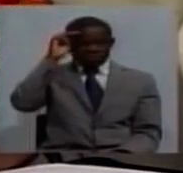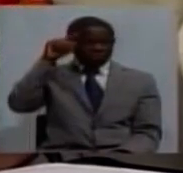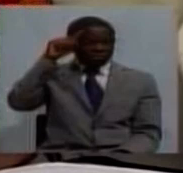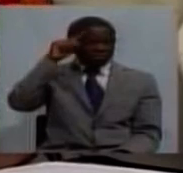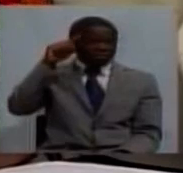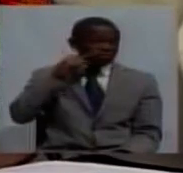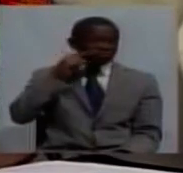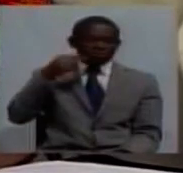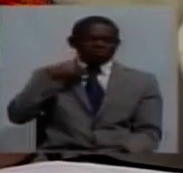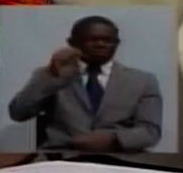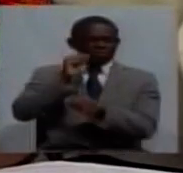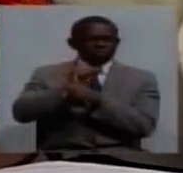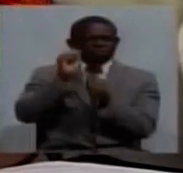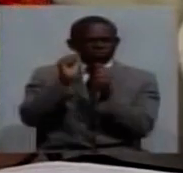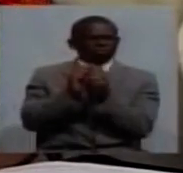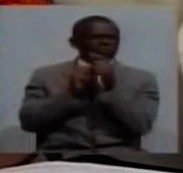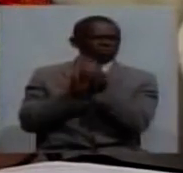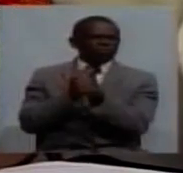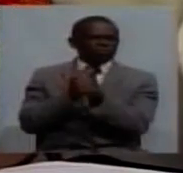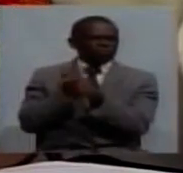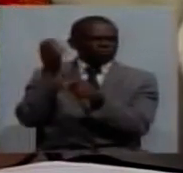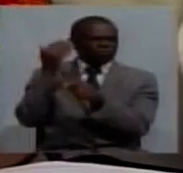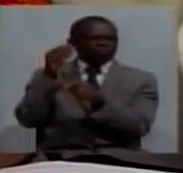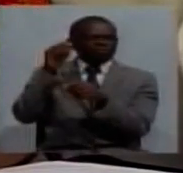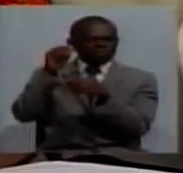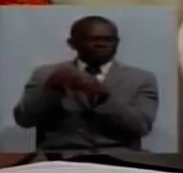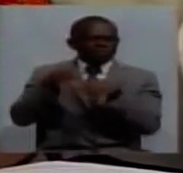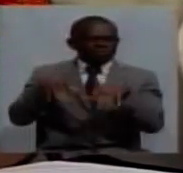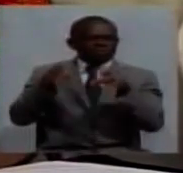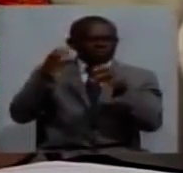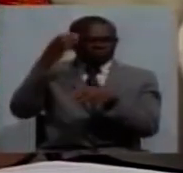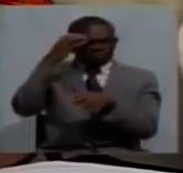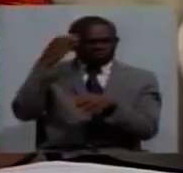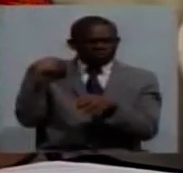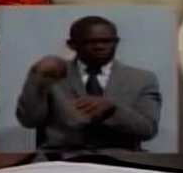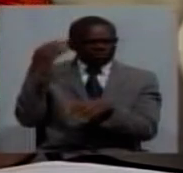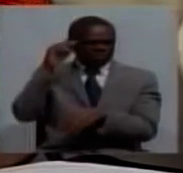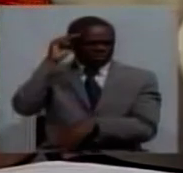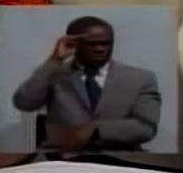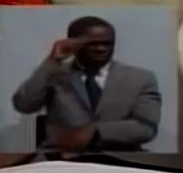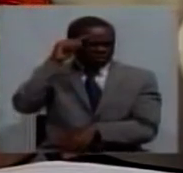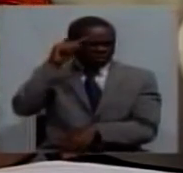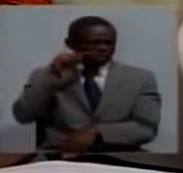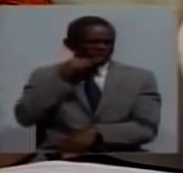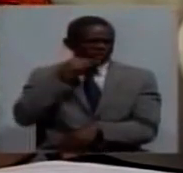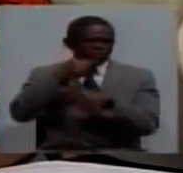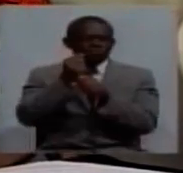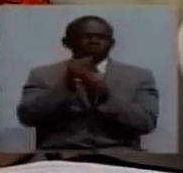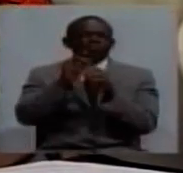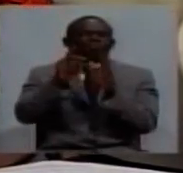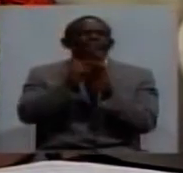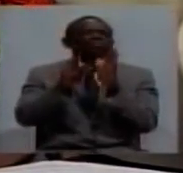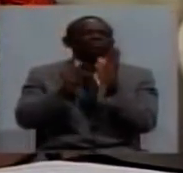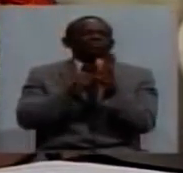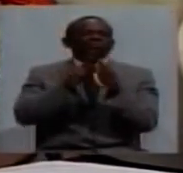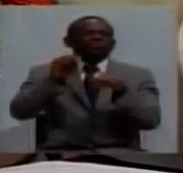Office, and we traversed this country to talk about the National Gender Policy. But what I found was also, which for